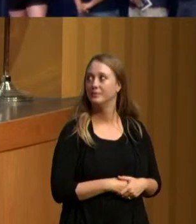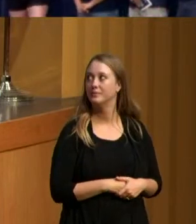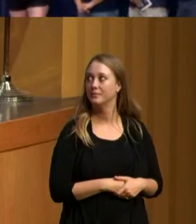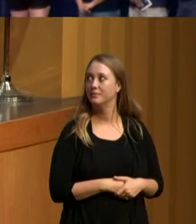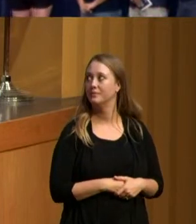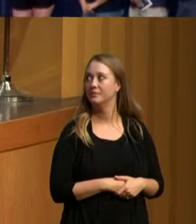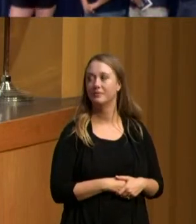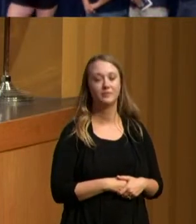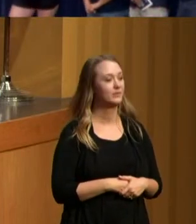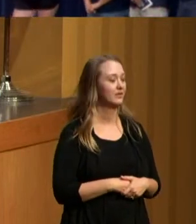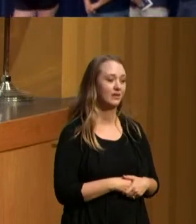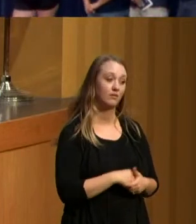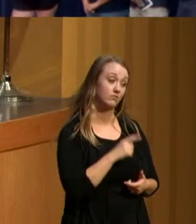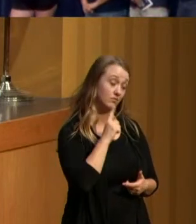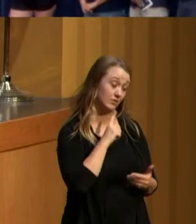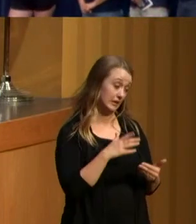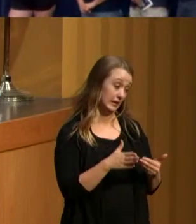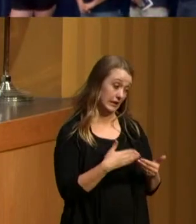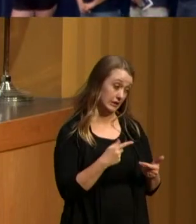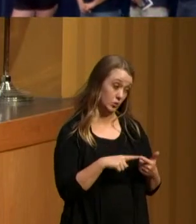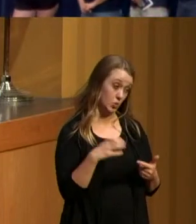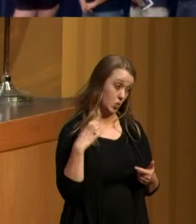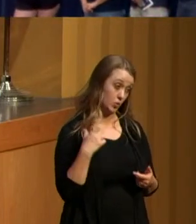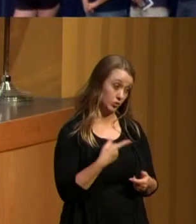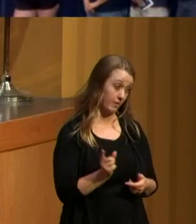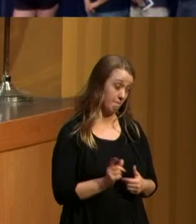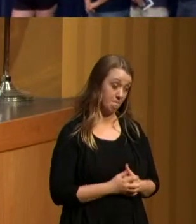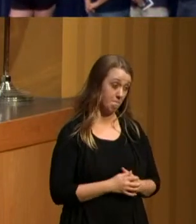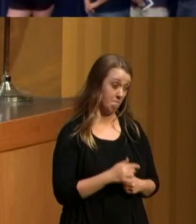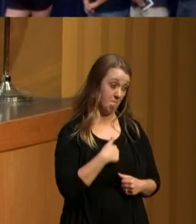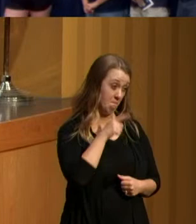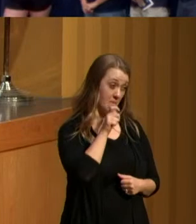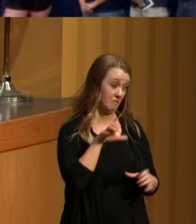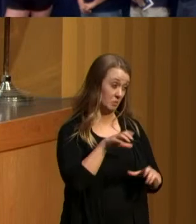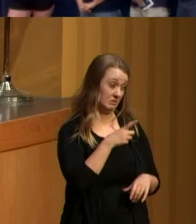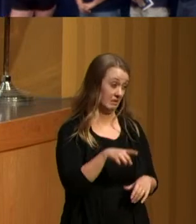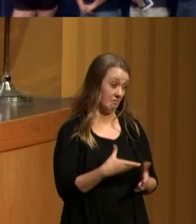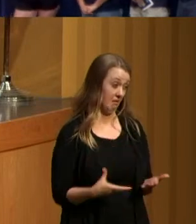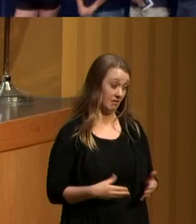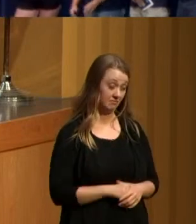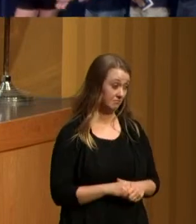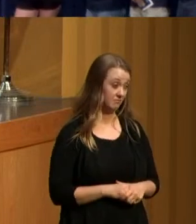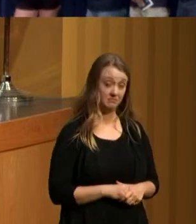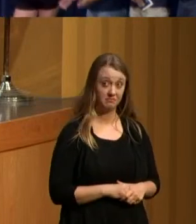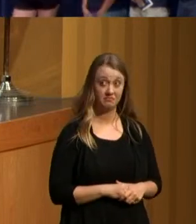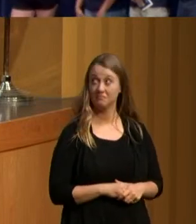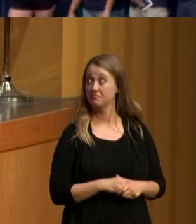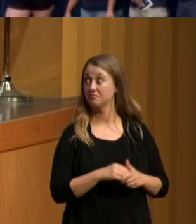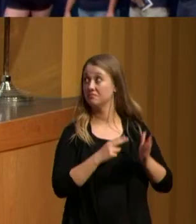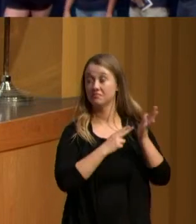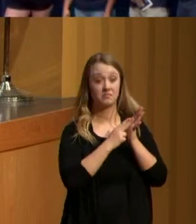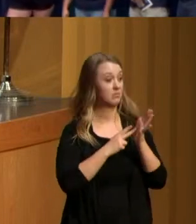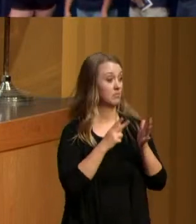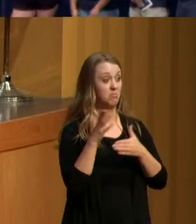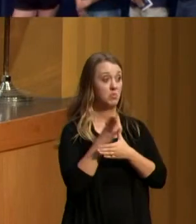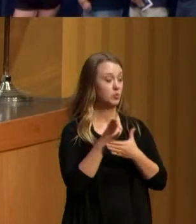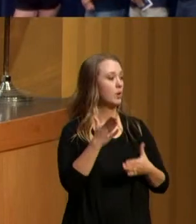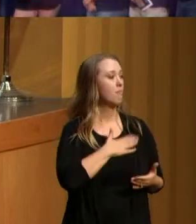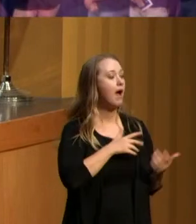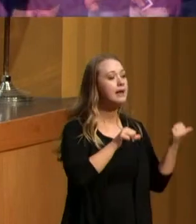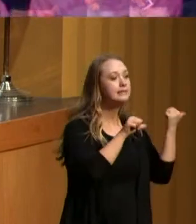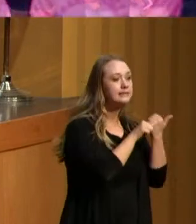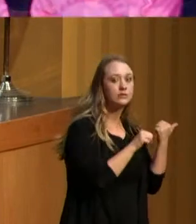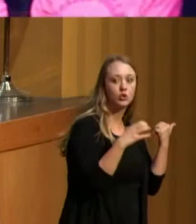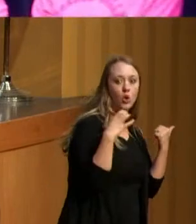It was friggin' easy to coach. I didn't have to do a damn thing. Between my assistant coaches, our